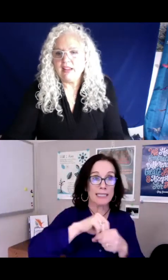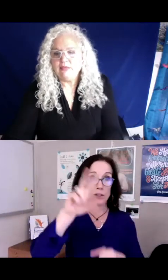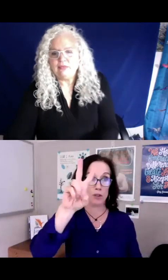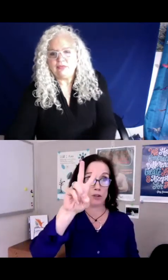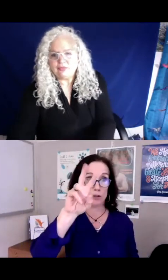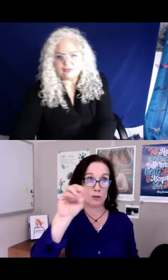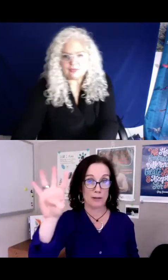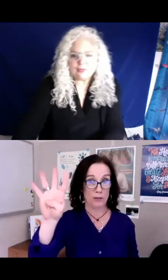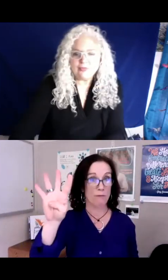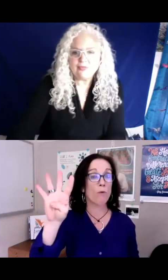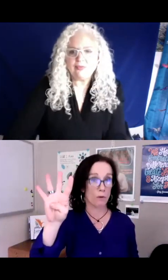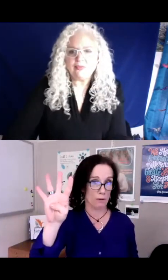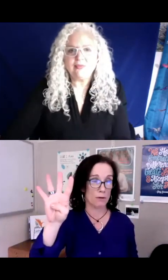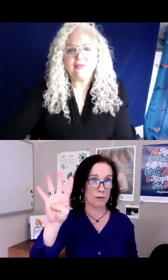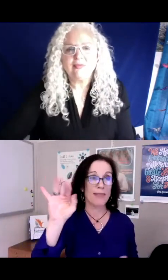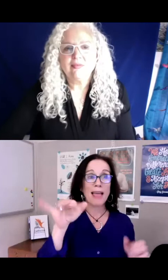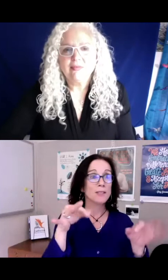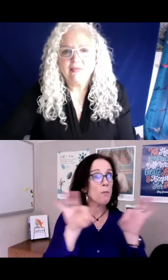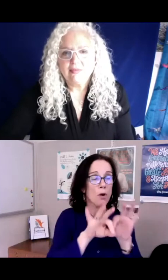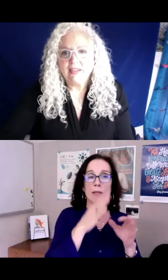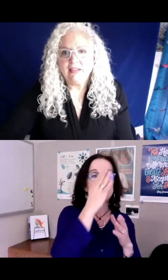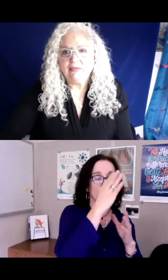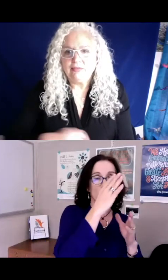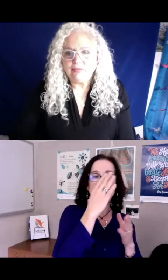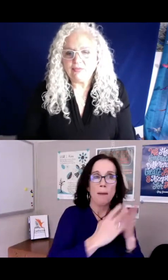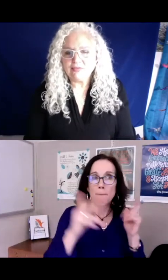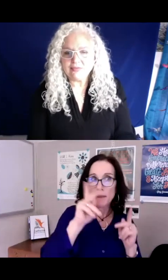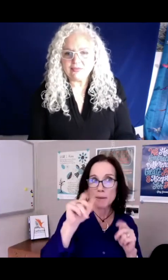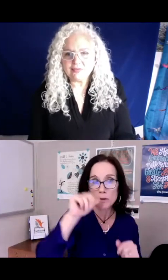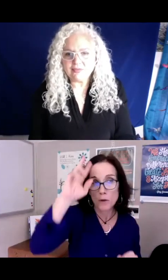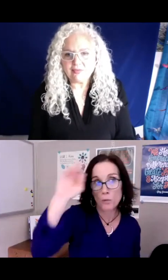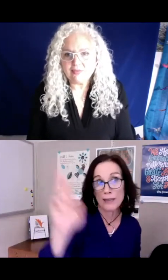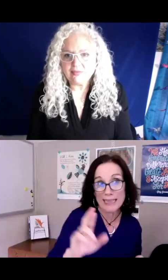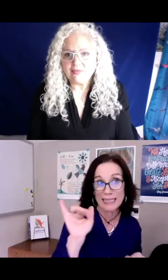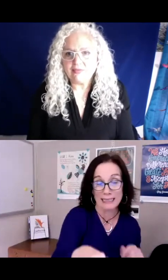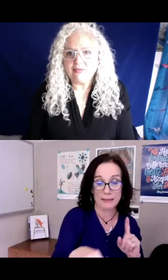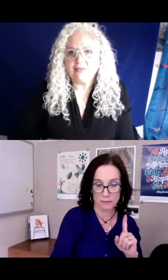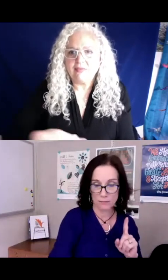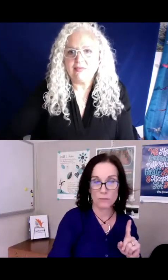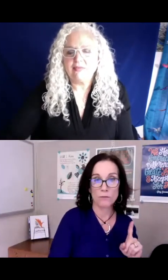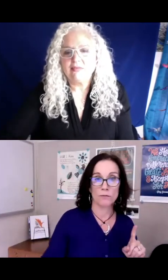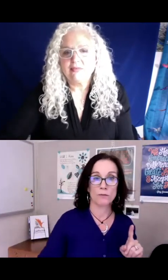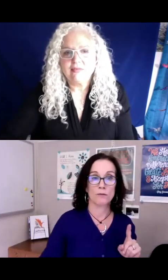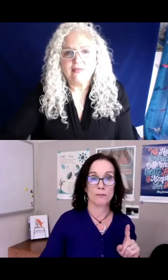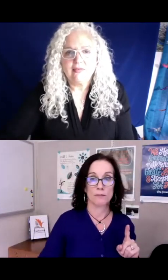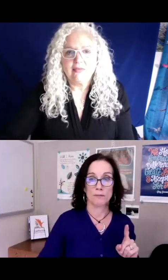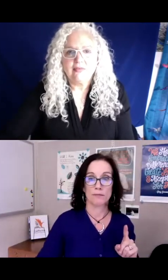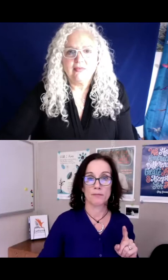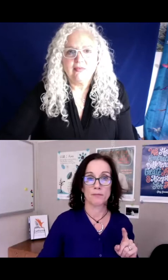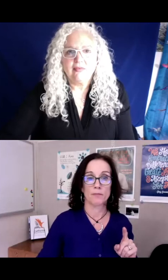deaf students in 2004. And that's important because some people don't realize